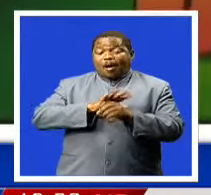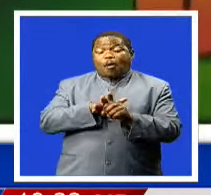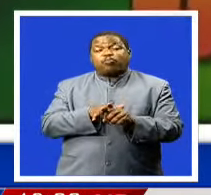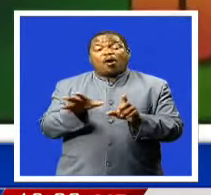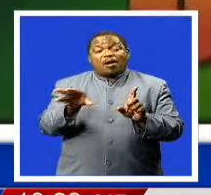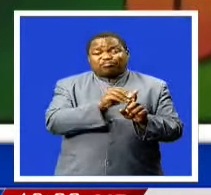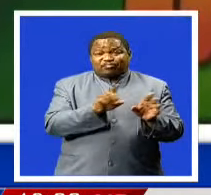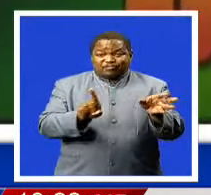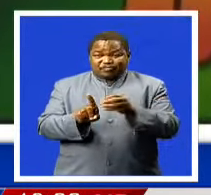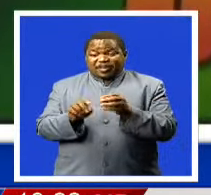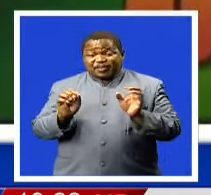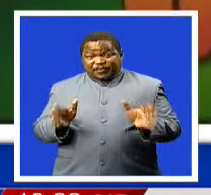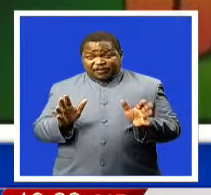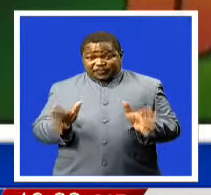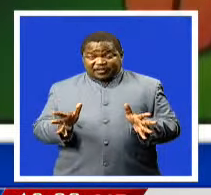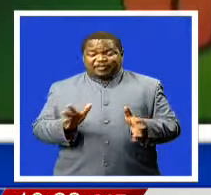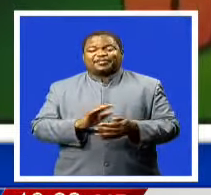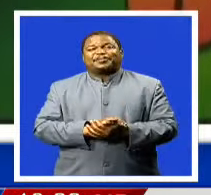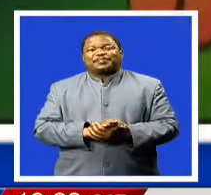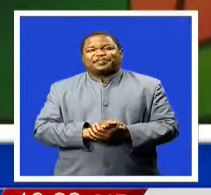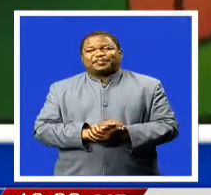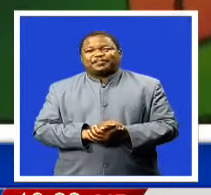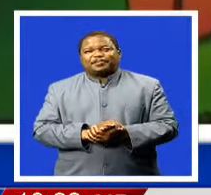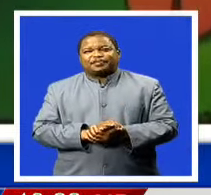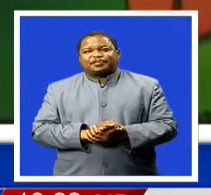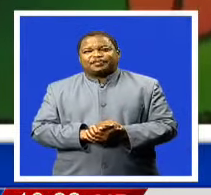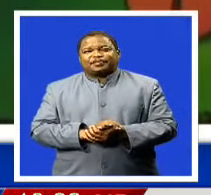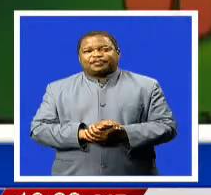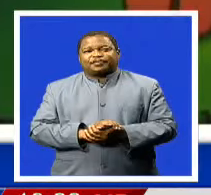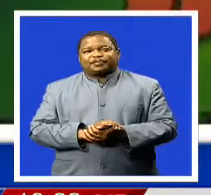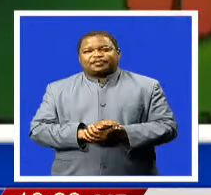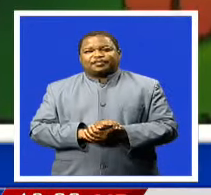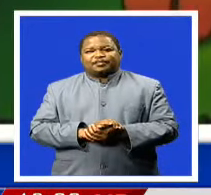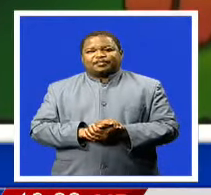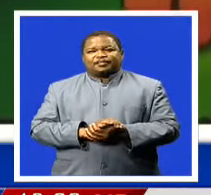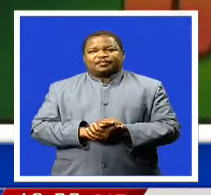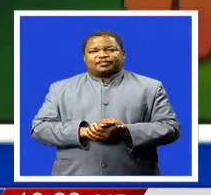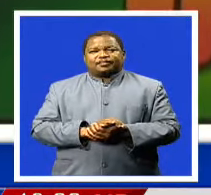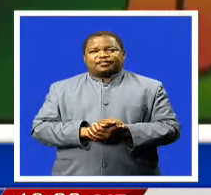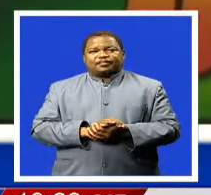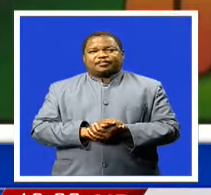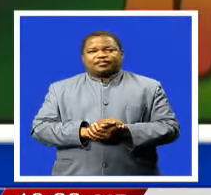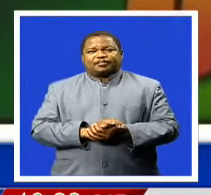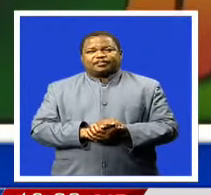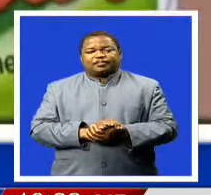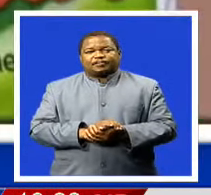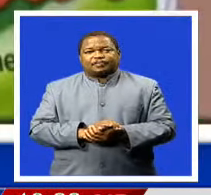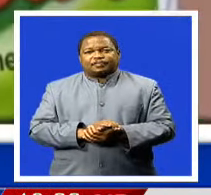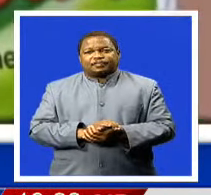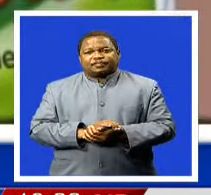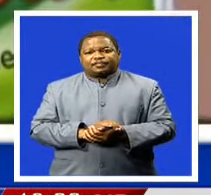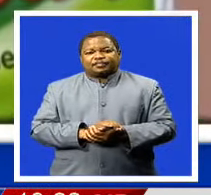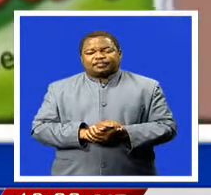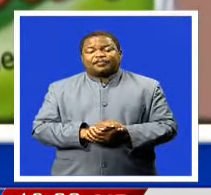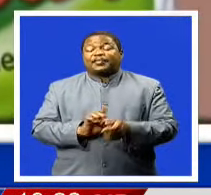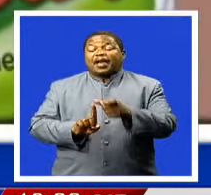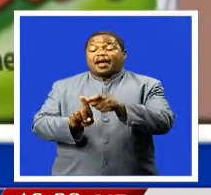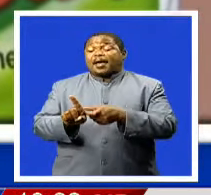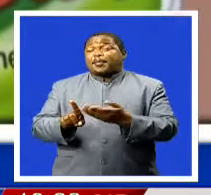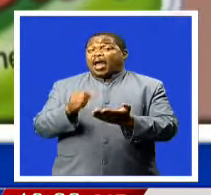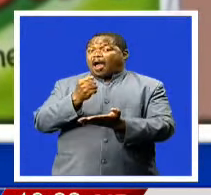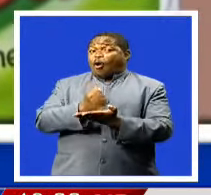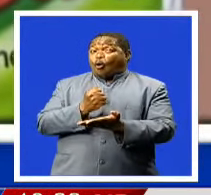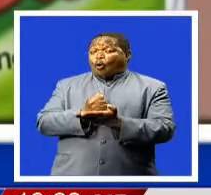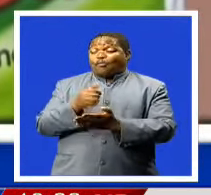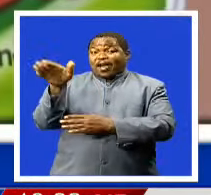of Vande Bharat mission, private operators are also allowed in the evacuation of Indian standard abroad. Utsike nalo